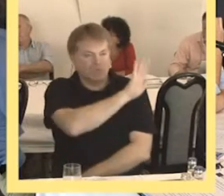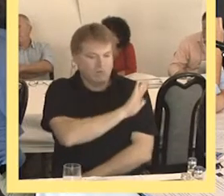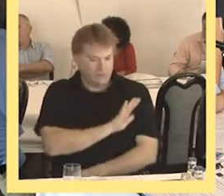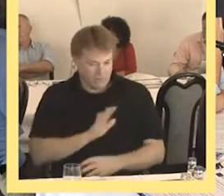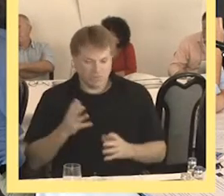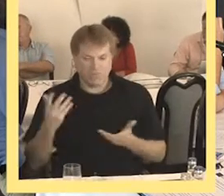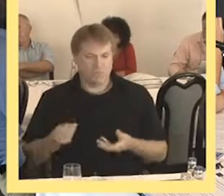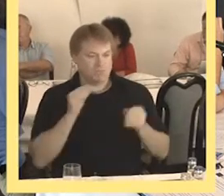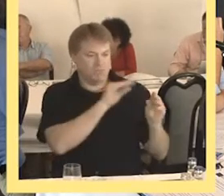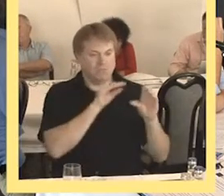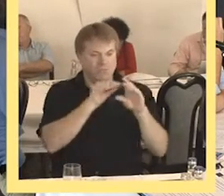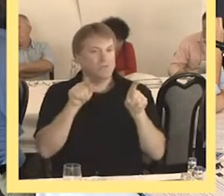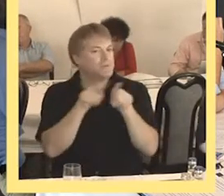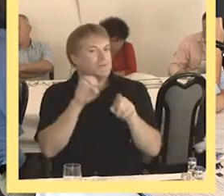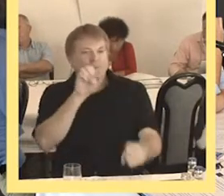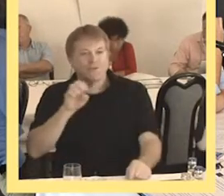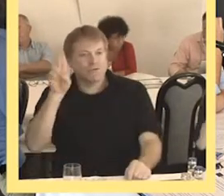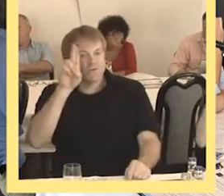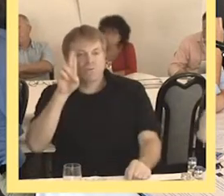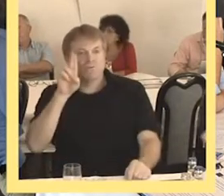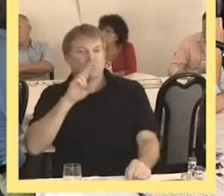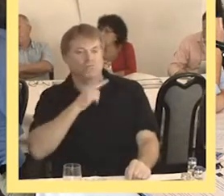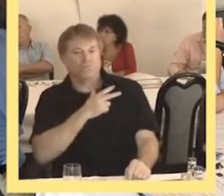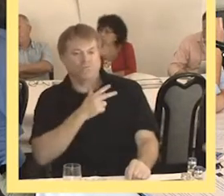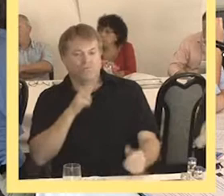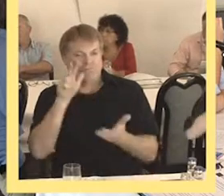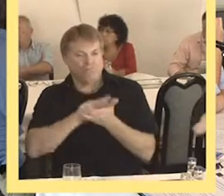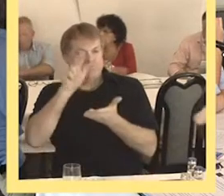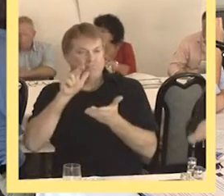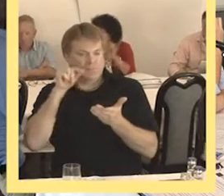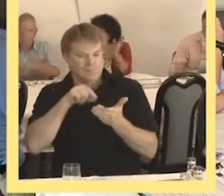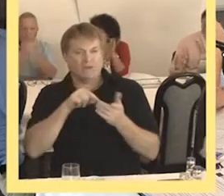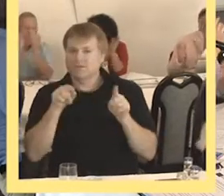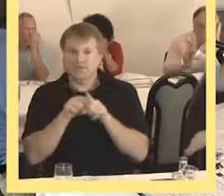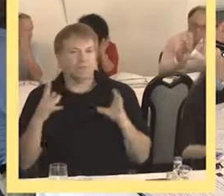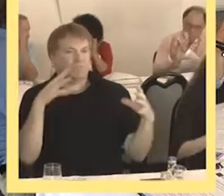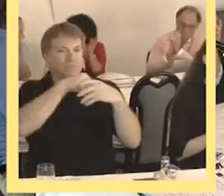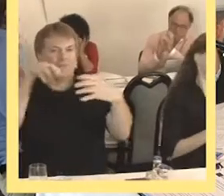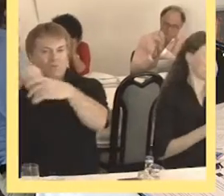Rights and inclusion and that way of understanding. Thank you very much.